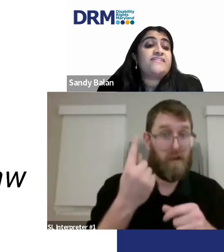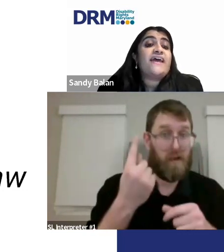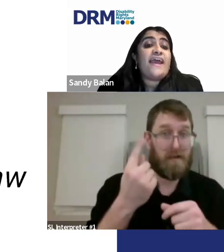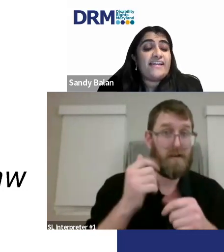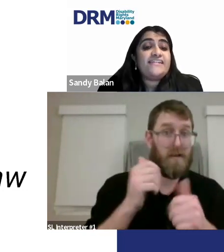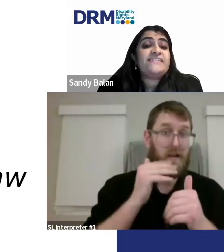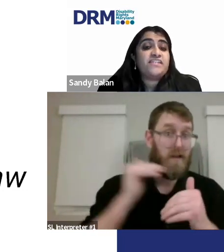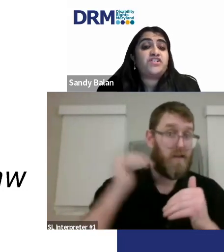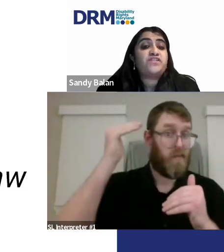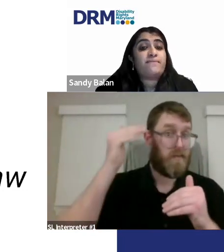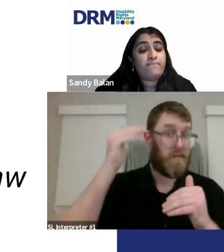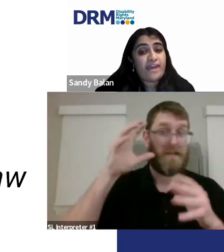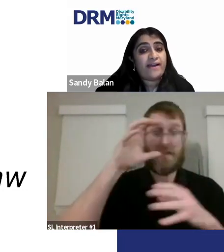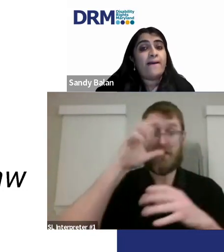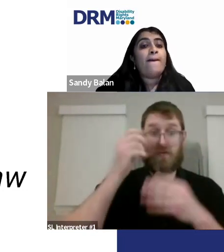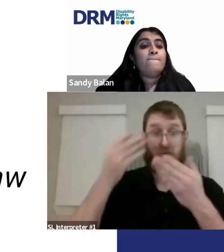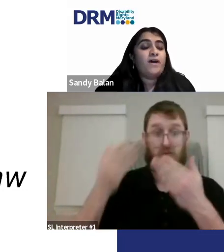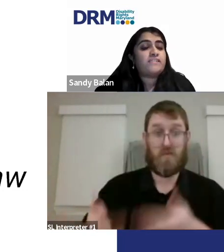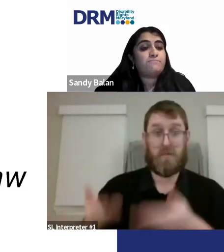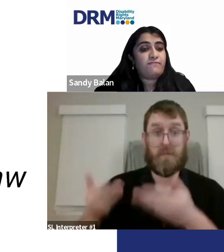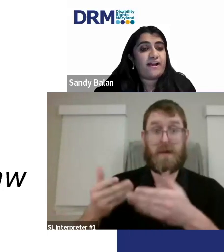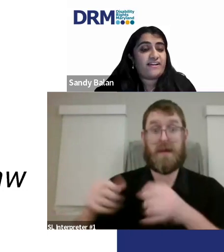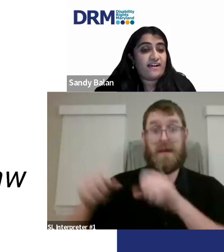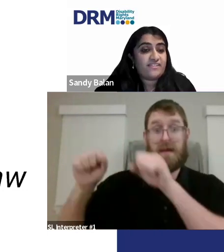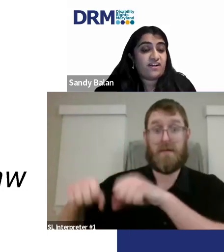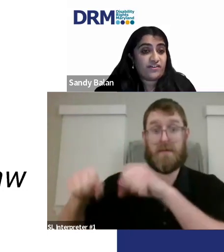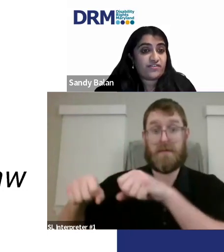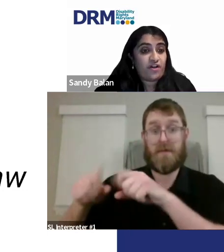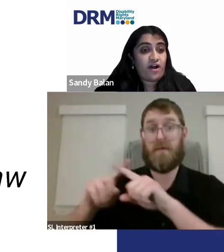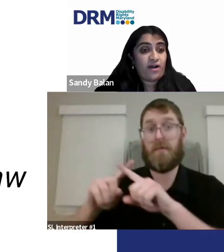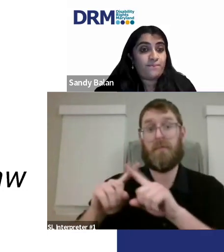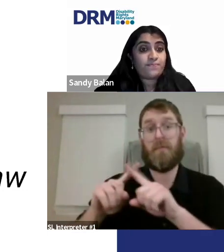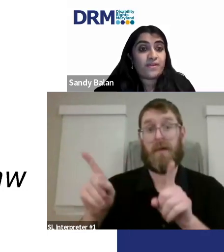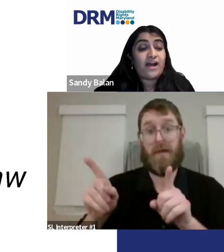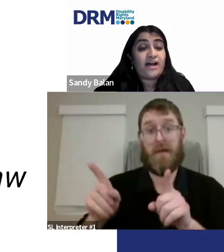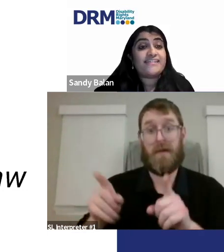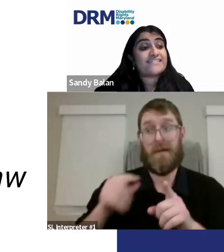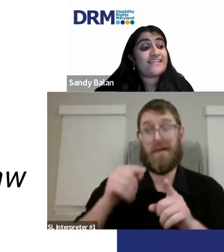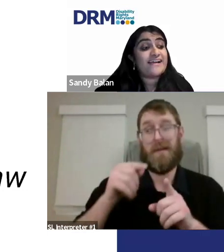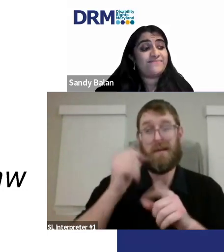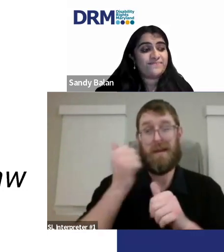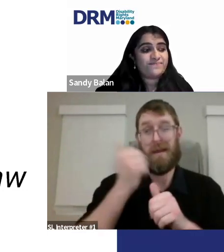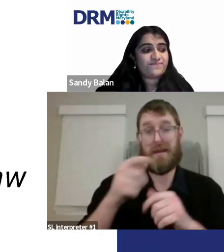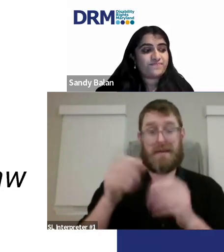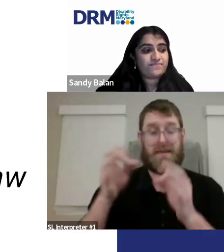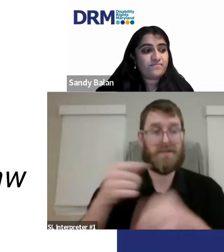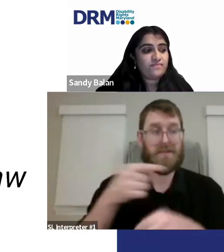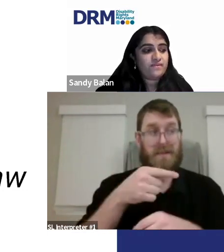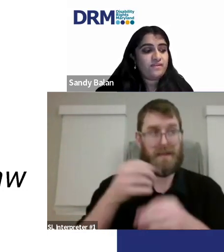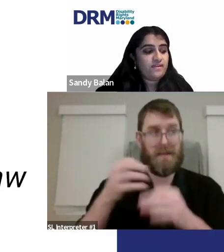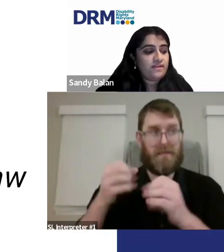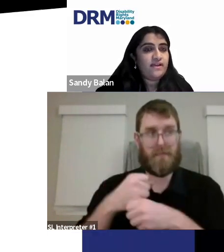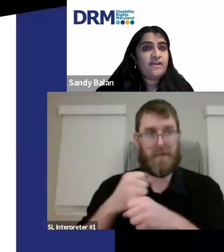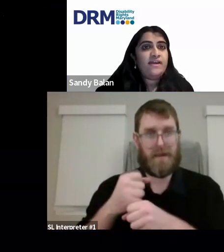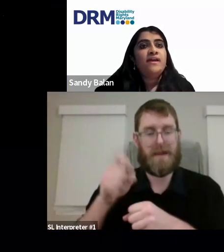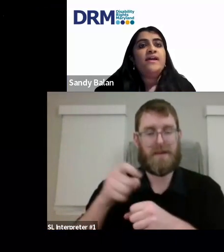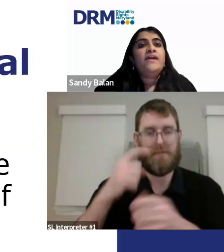which means that any decision they make must be recognized under the law. Next slide.